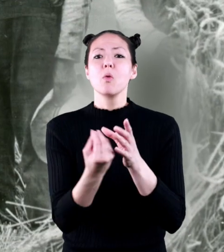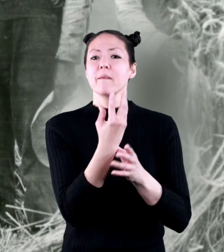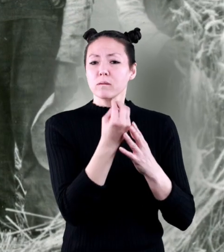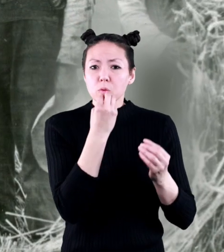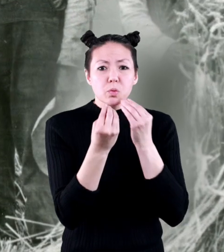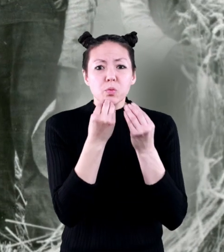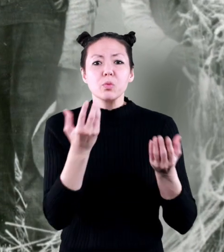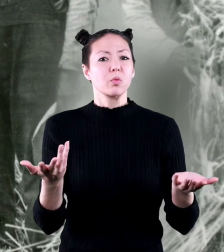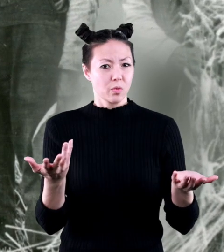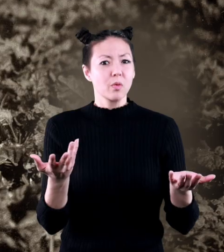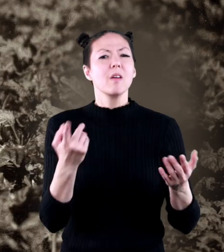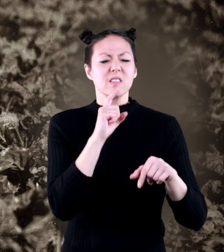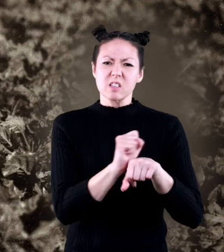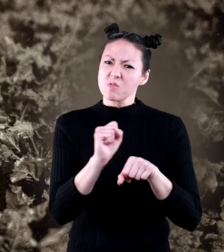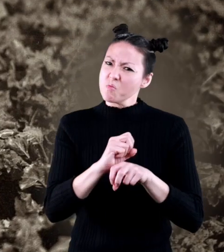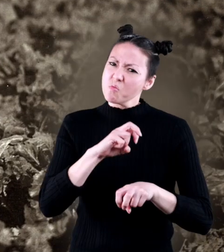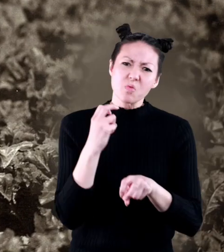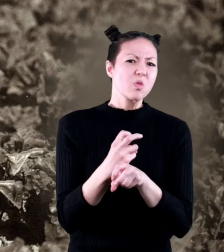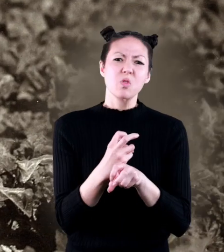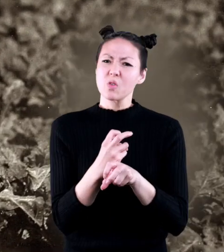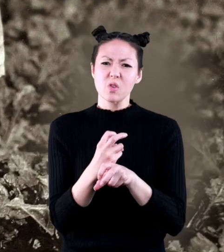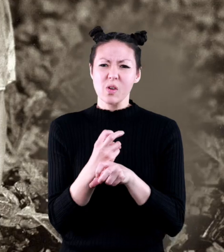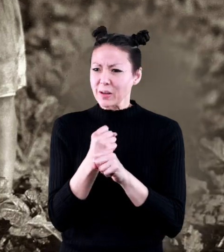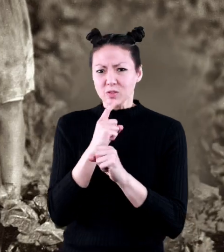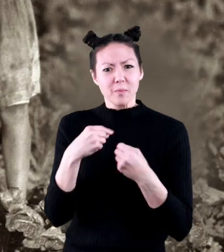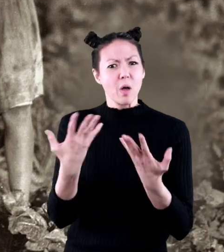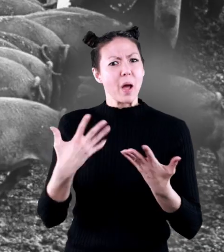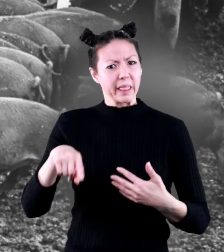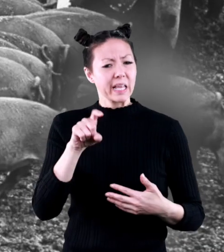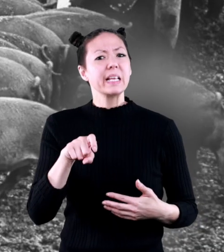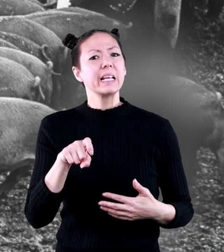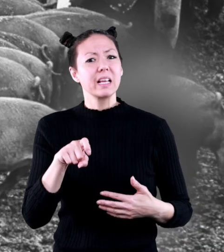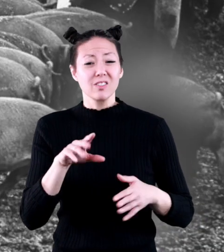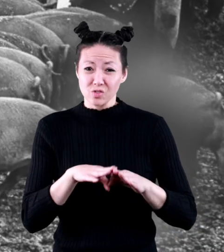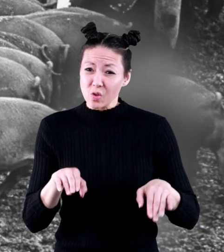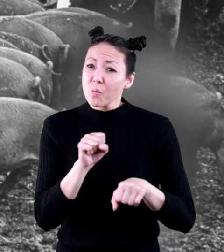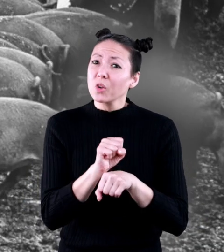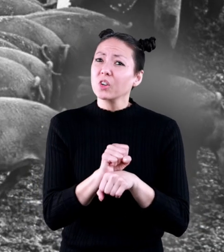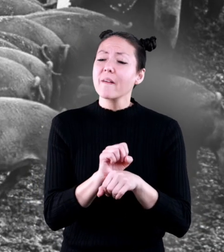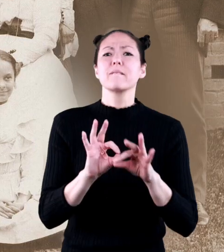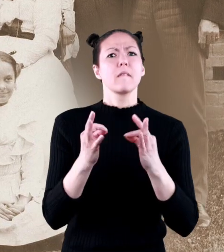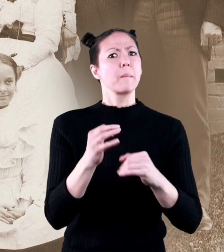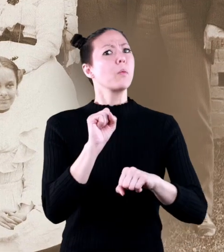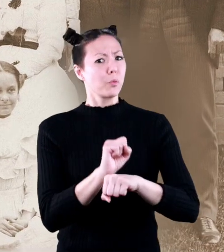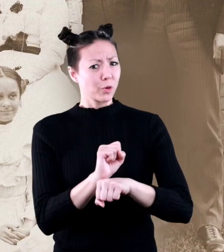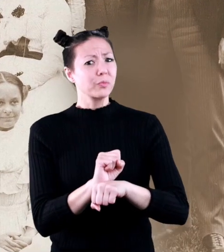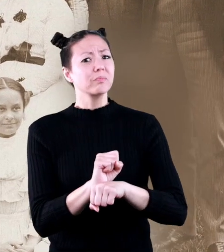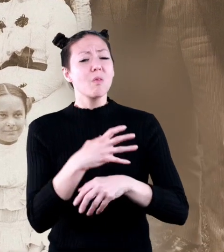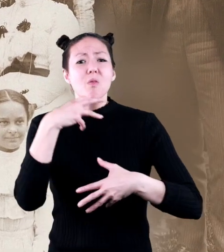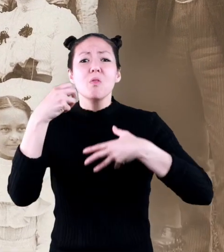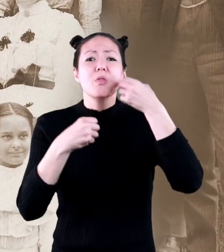food. It was hard work to provide the things they needed. Children worked, families worked, and the elderly